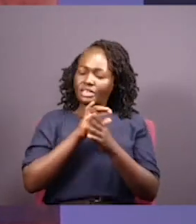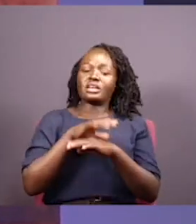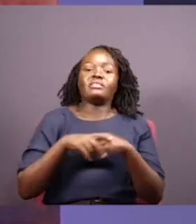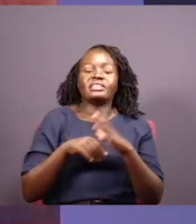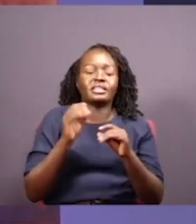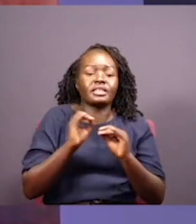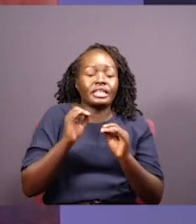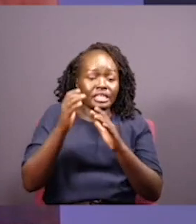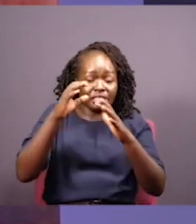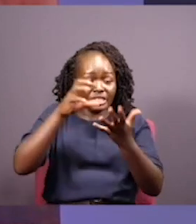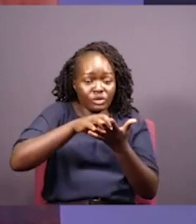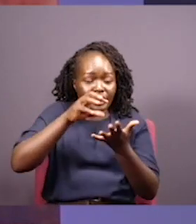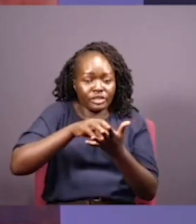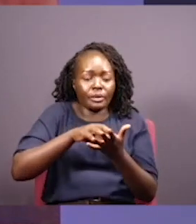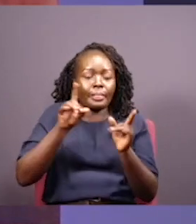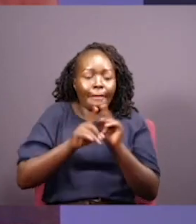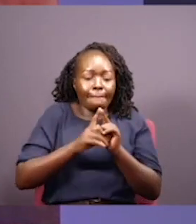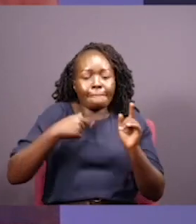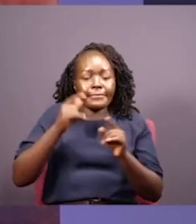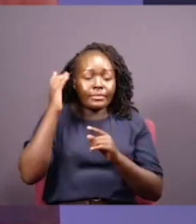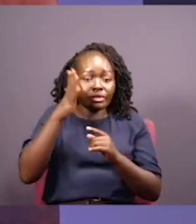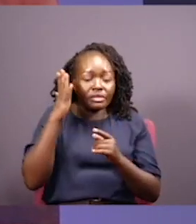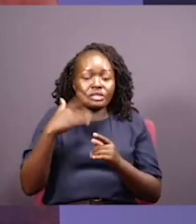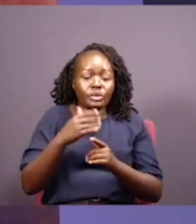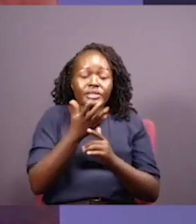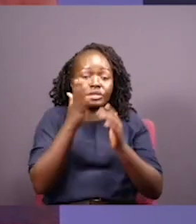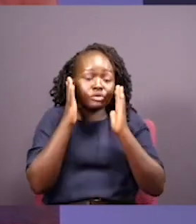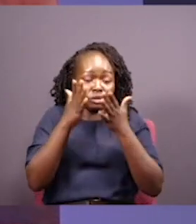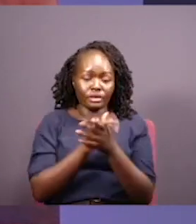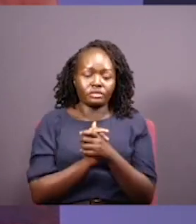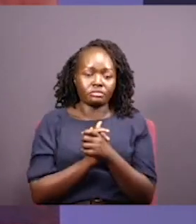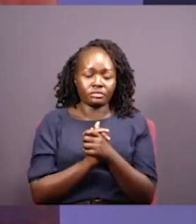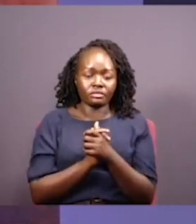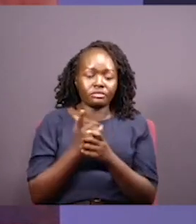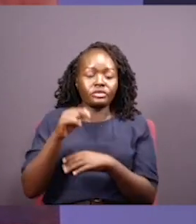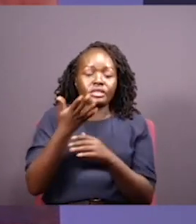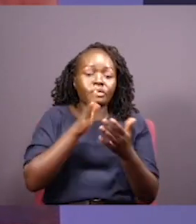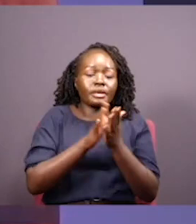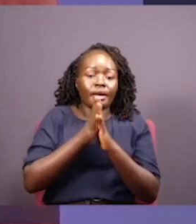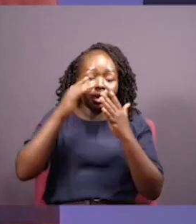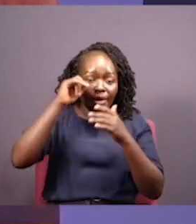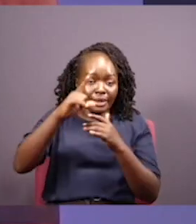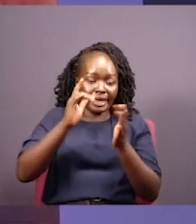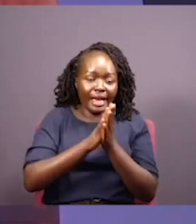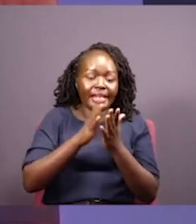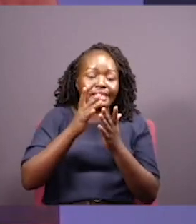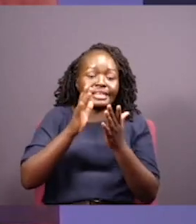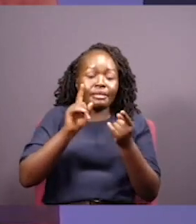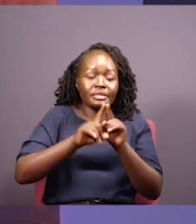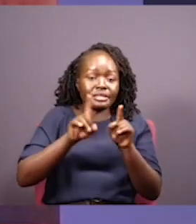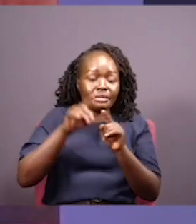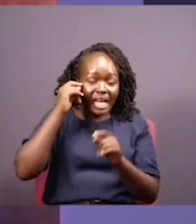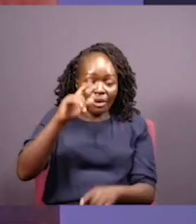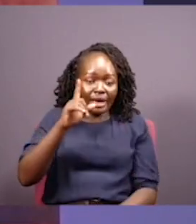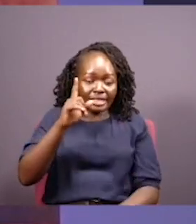to evangelize, we are to be watchful. We are to be awake. We are to be alert. We are to be